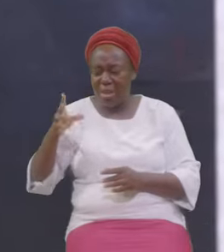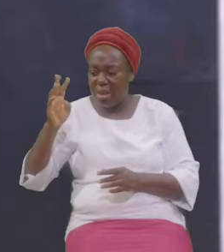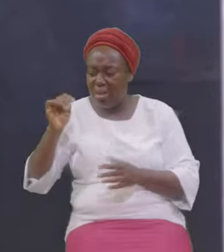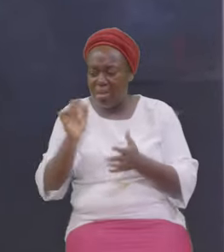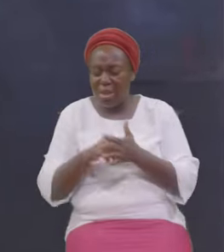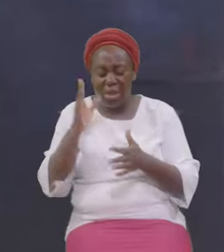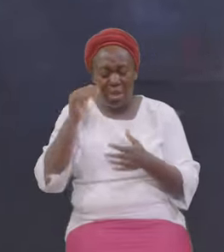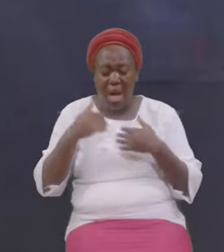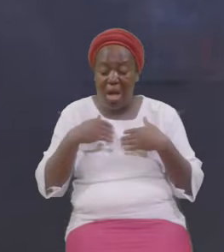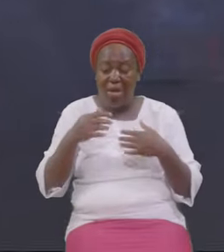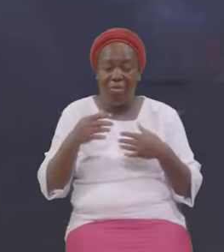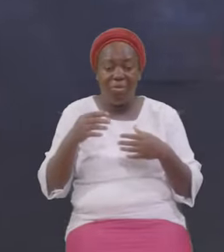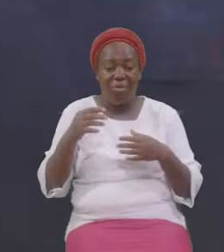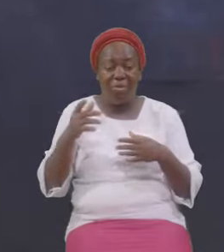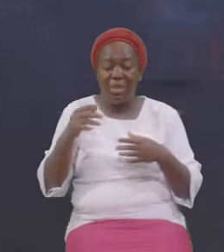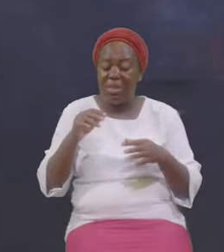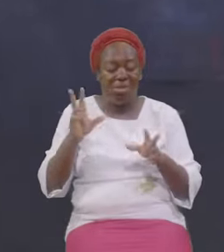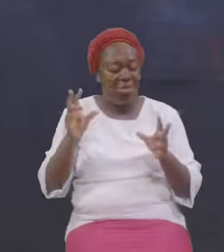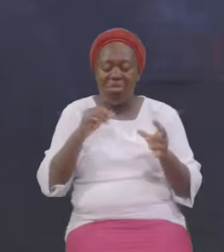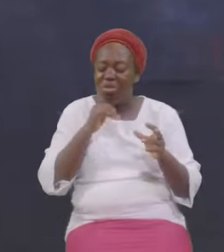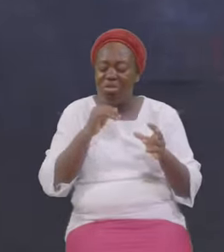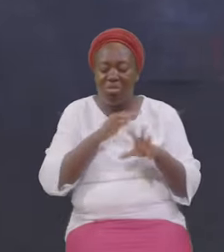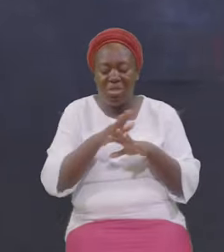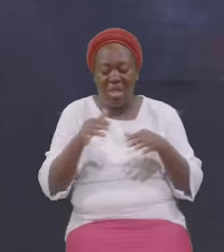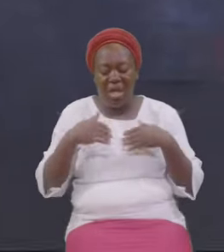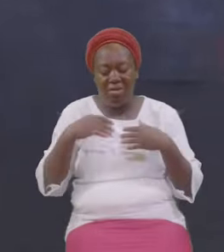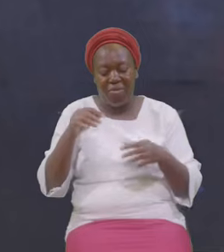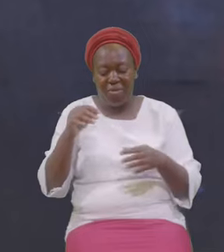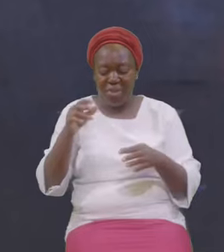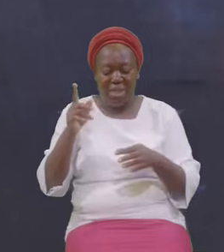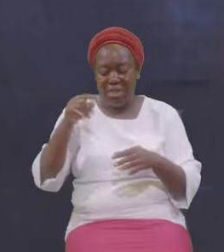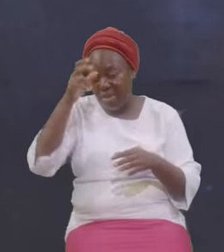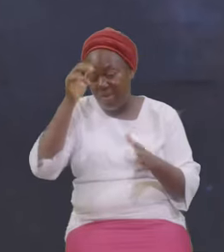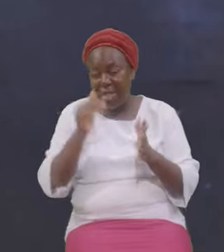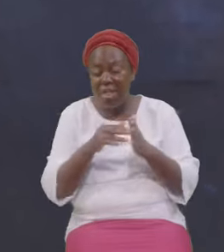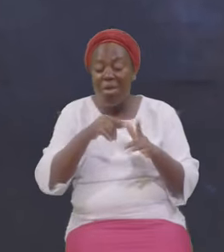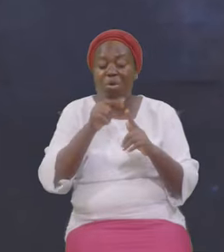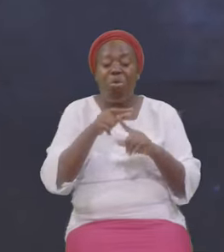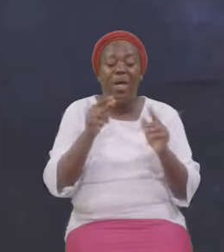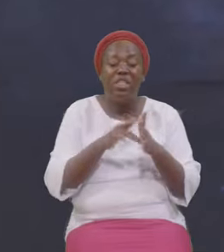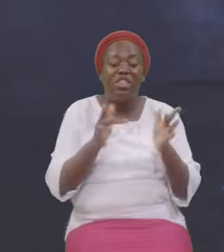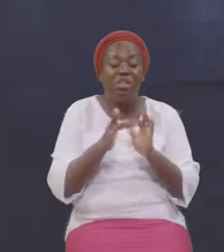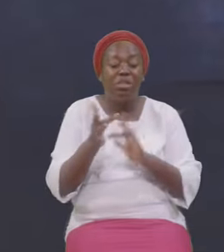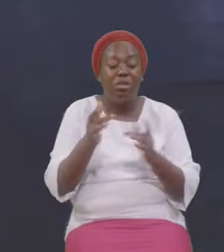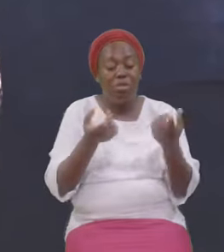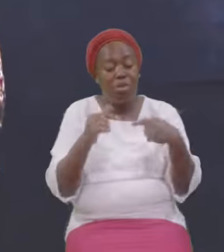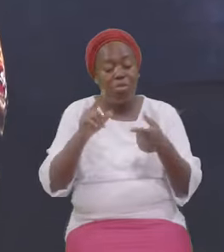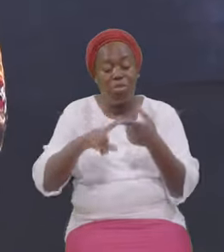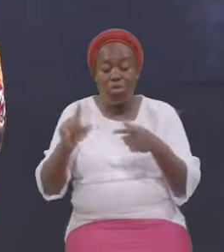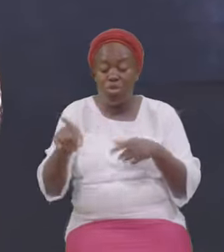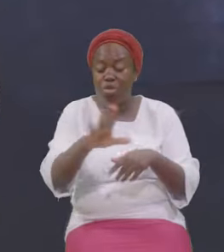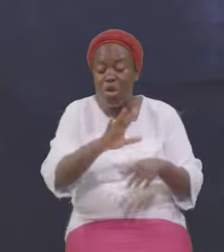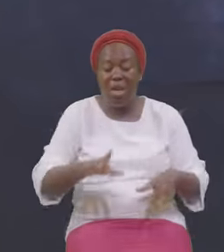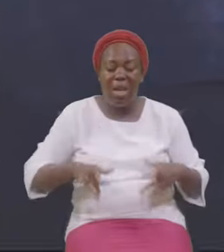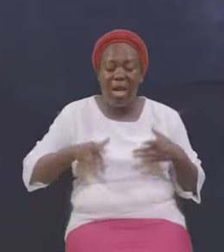more possessed. When Jesus comes into your life, you're no more possessed. When Jesus heals